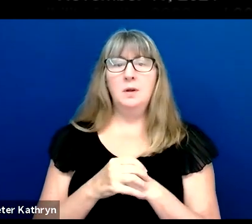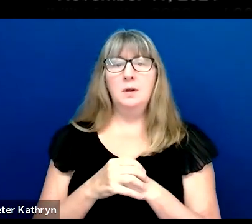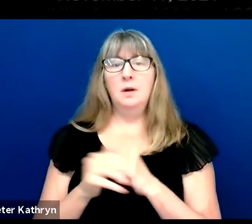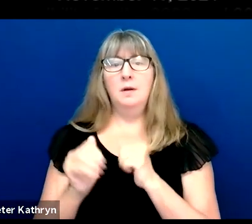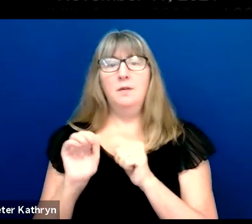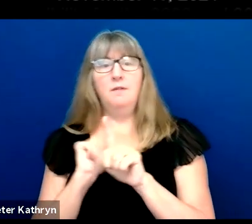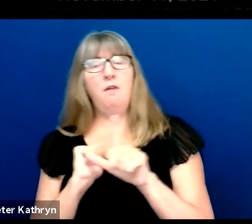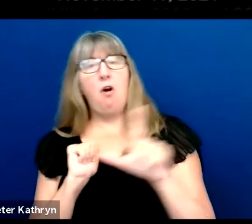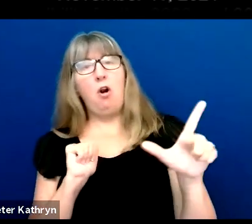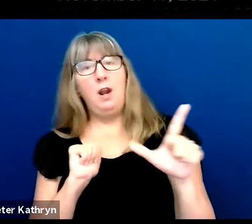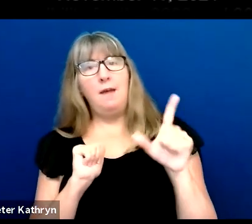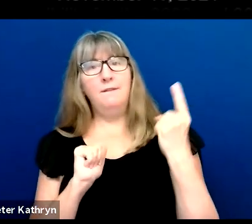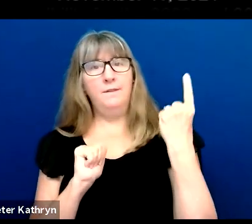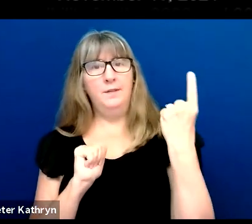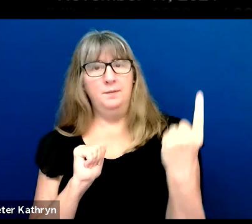left of the